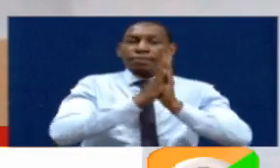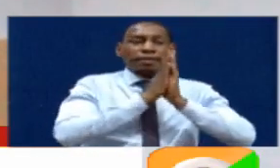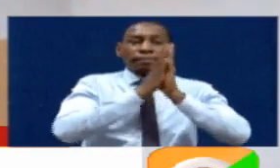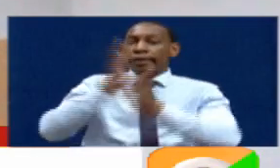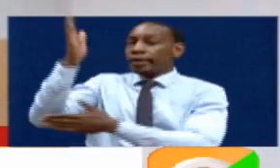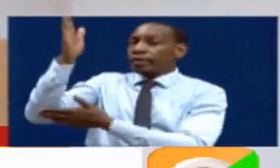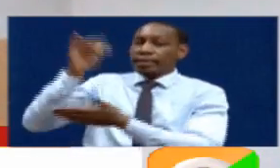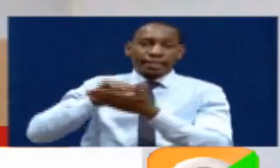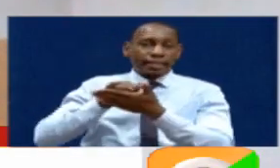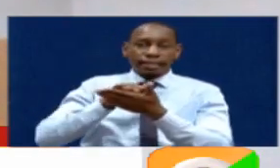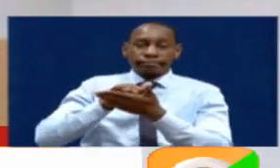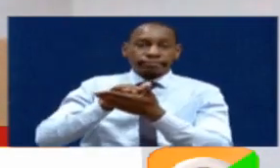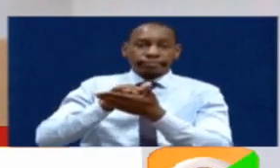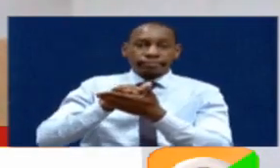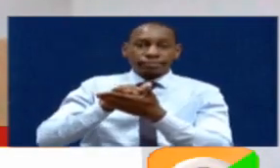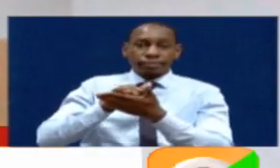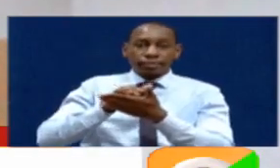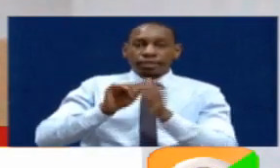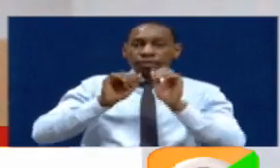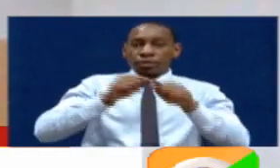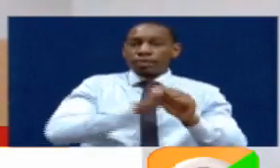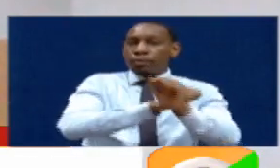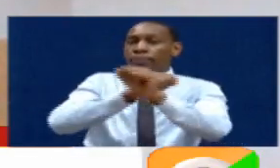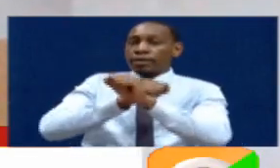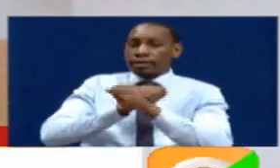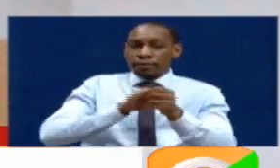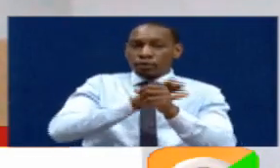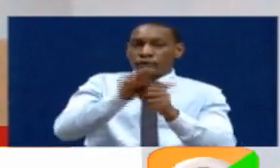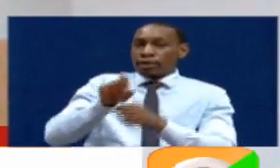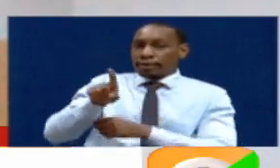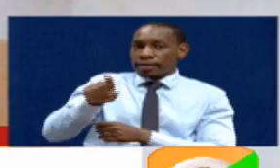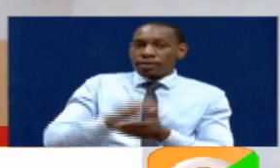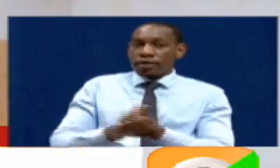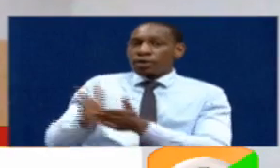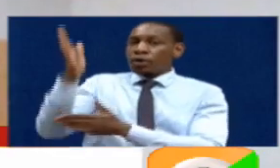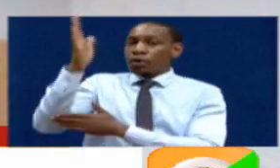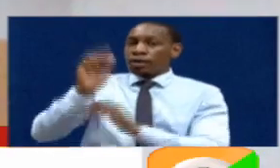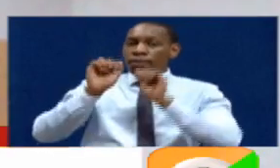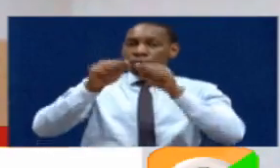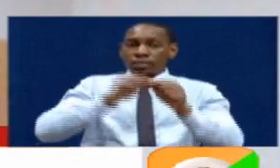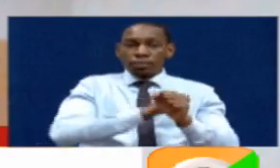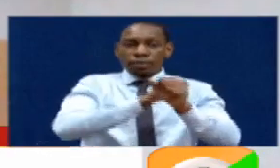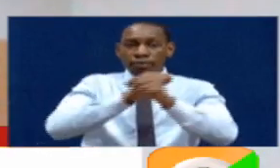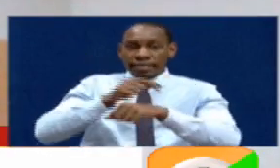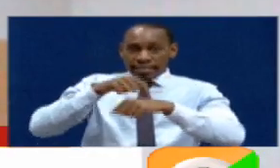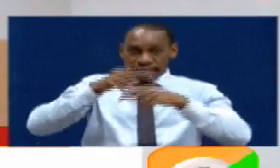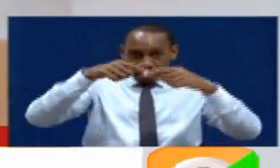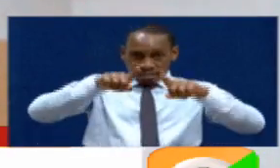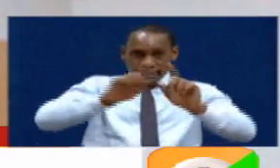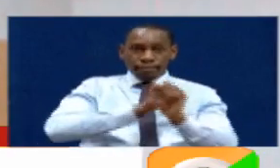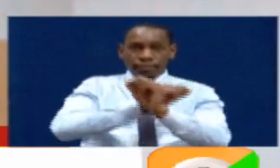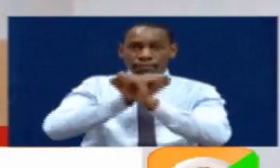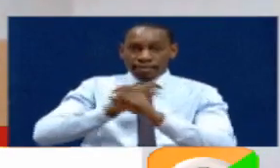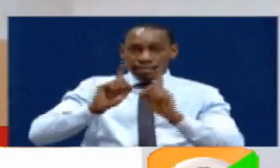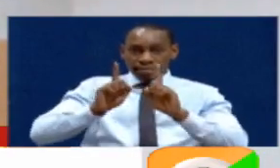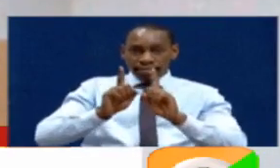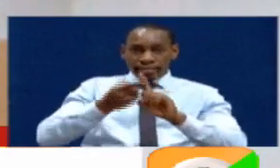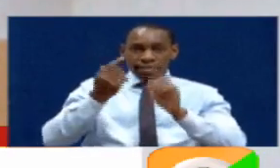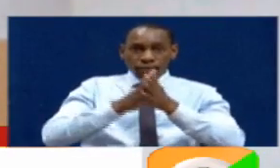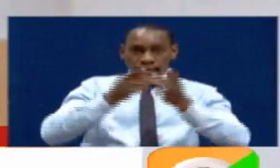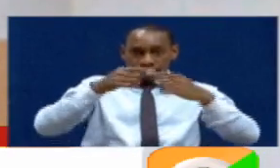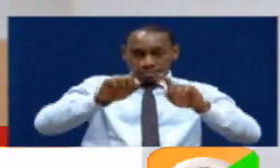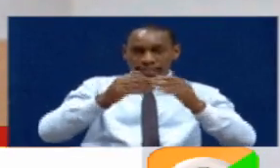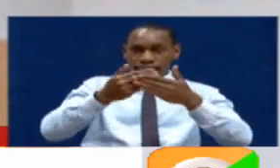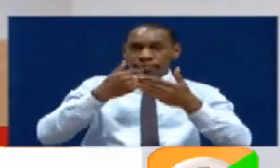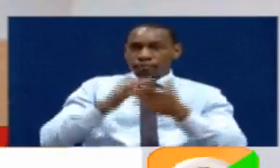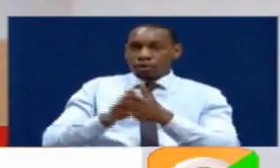God that you're going to be protected for coronavirus. God can only protect you if you protect yourself. So it has to start with you before you